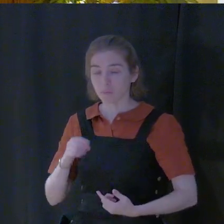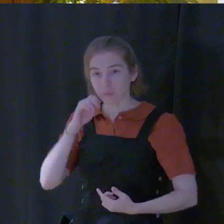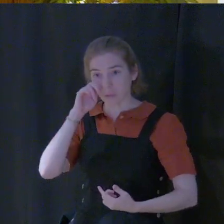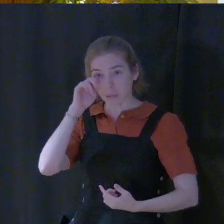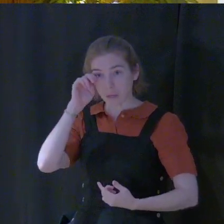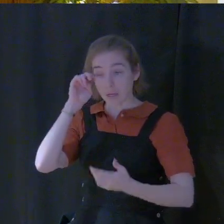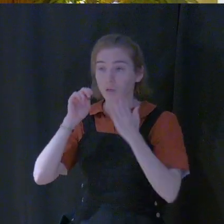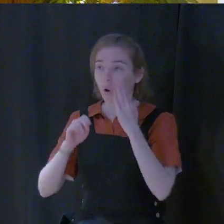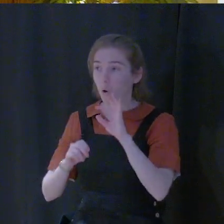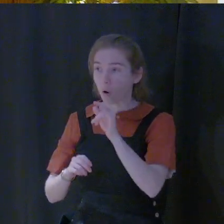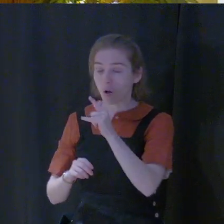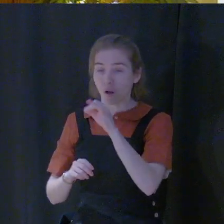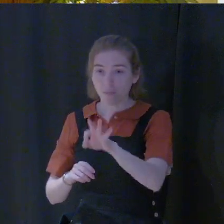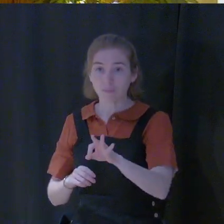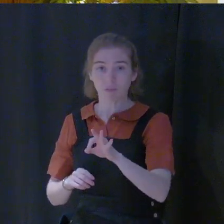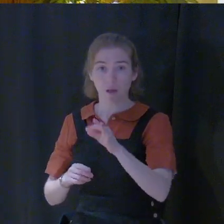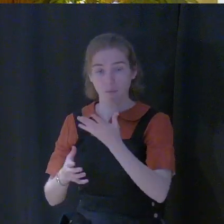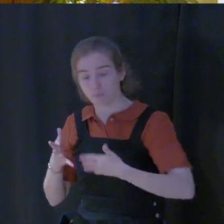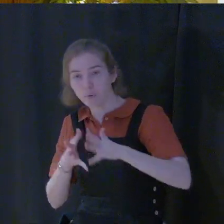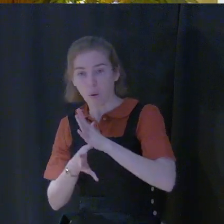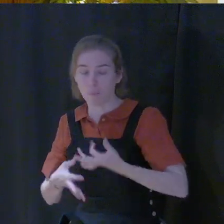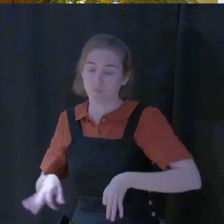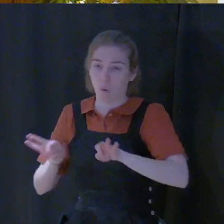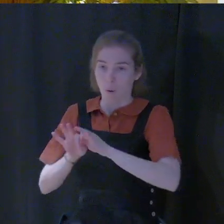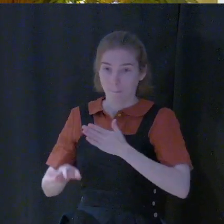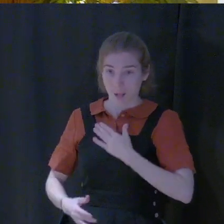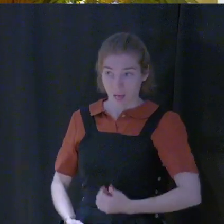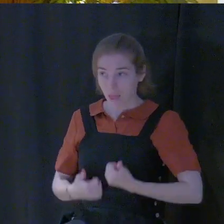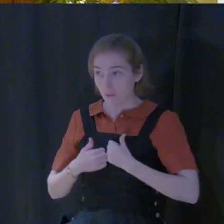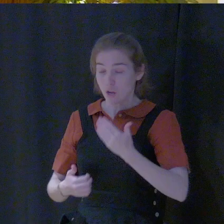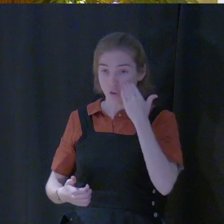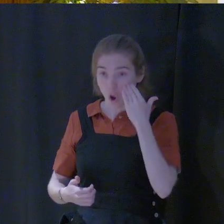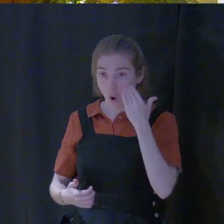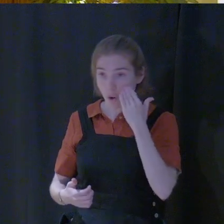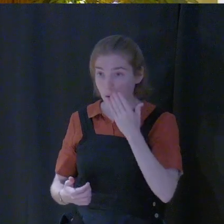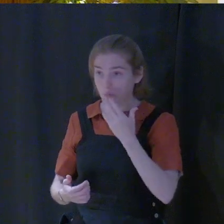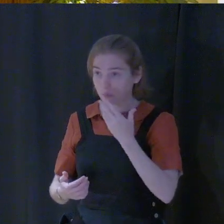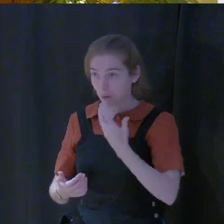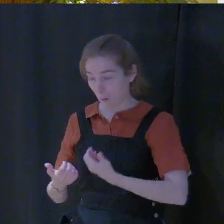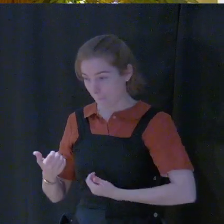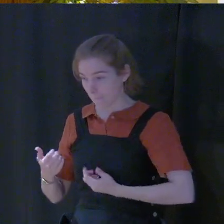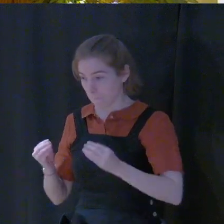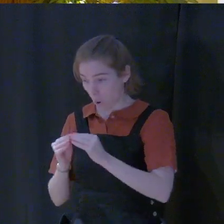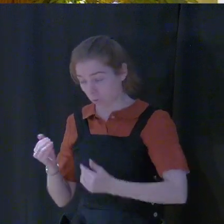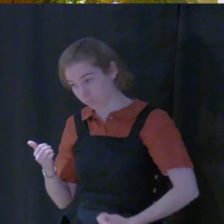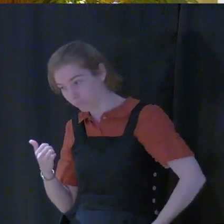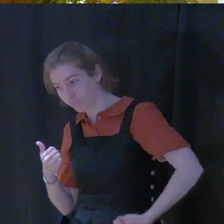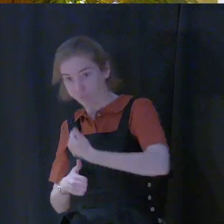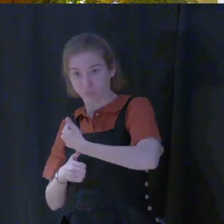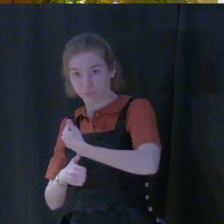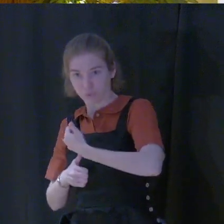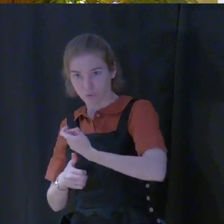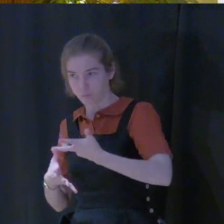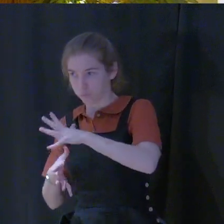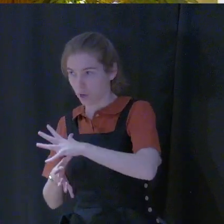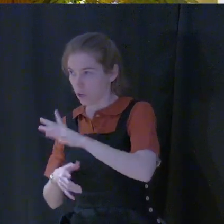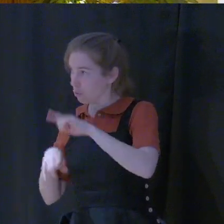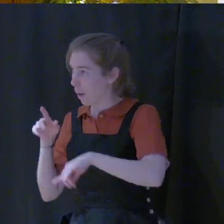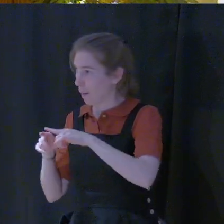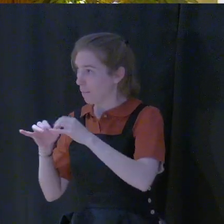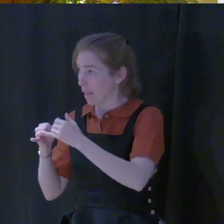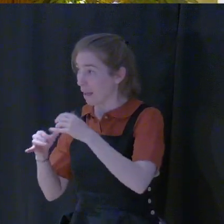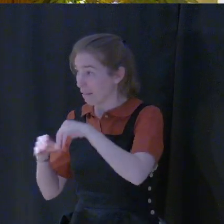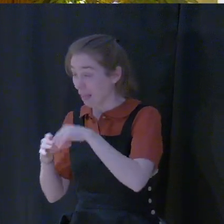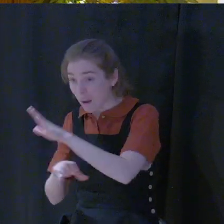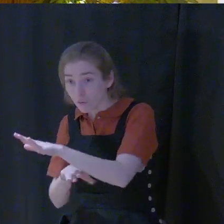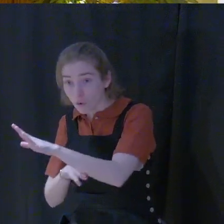though that golf is a priority and important in my life, they know it is of greater importance. Because they even ask, well, you can come play in the afternoon,